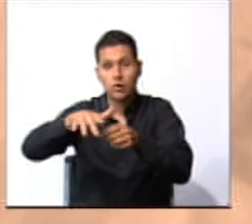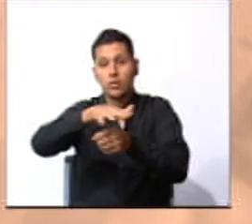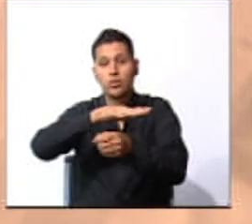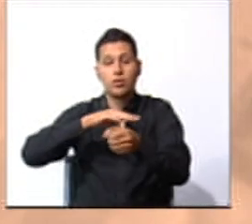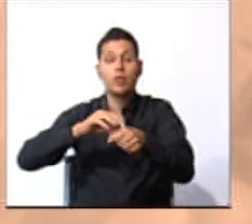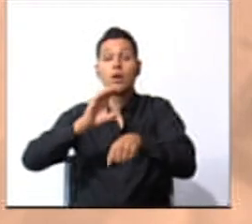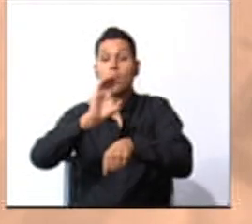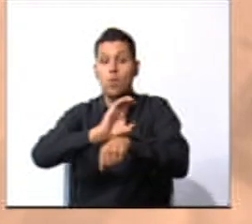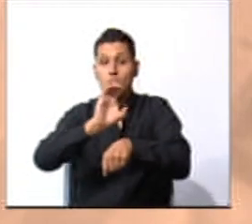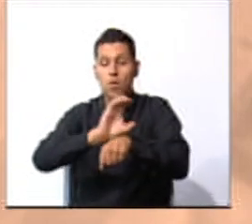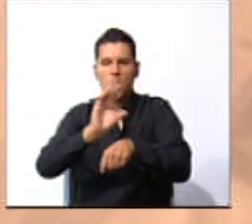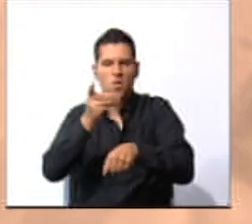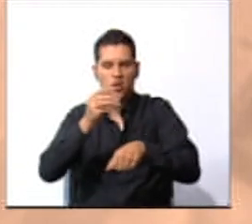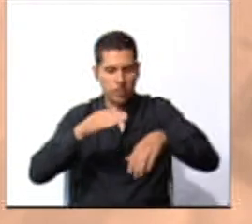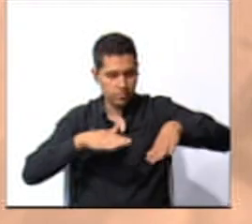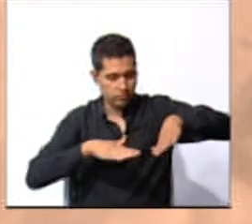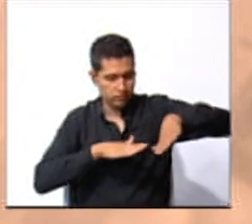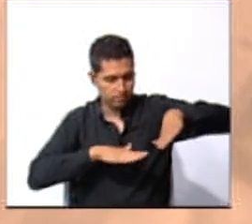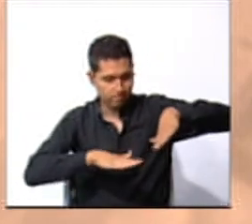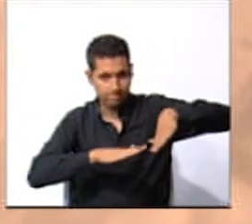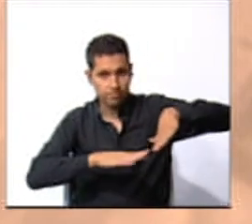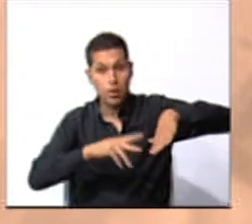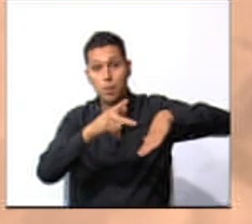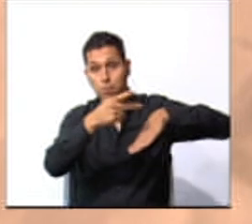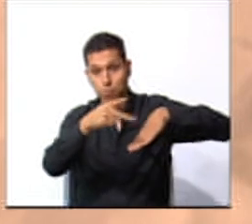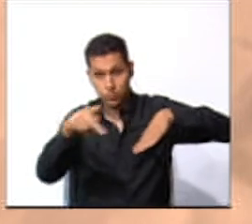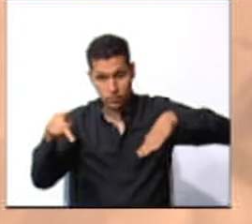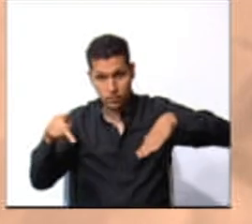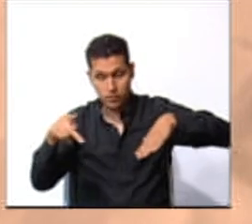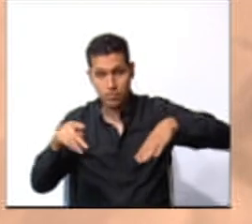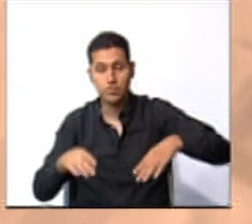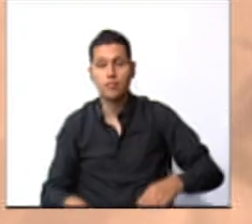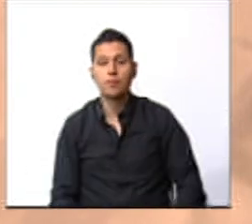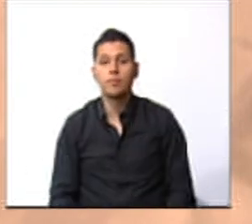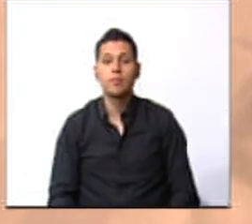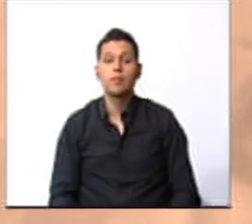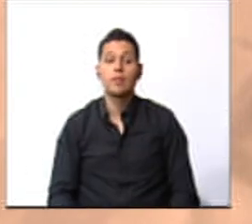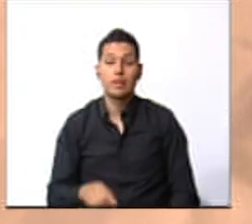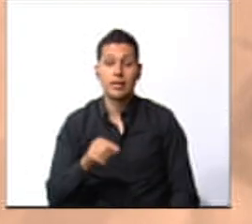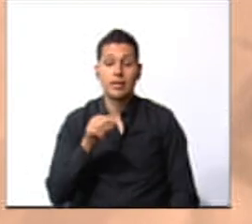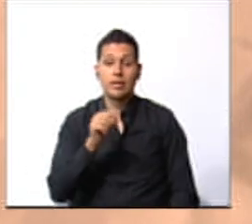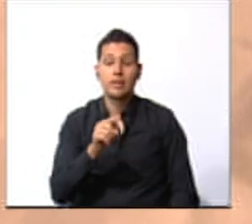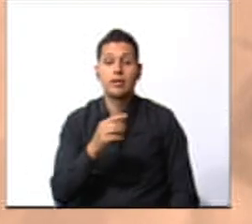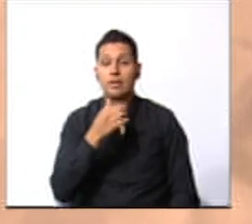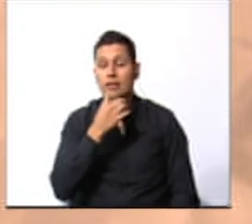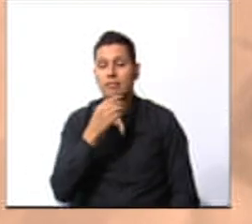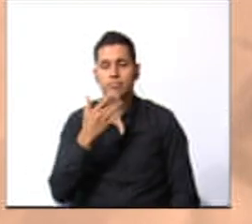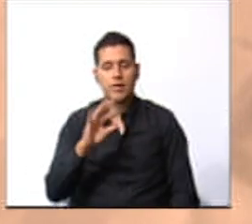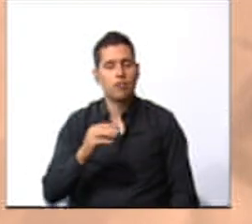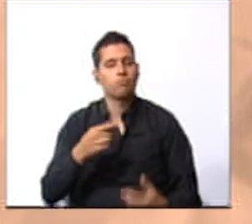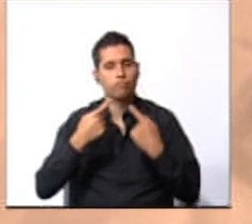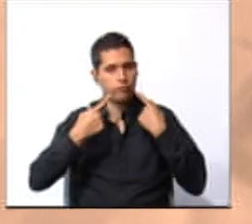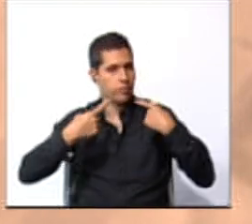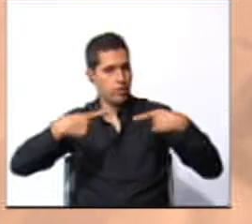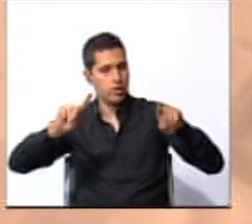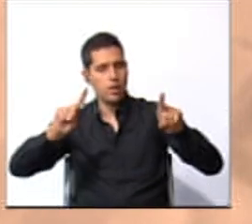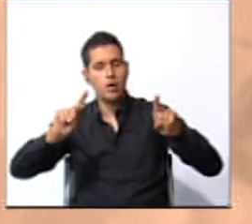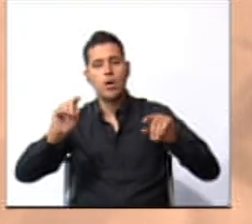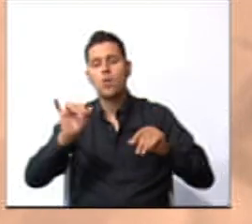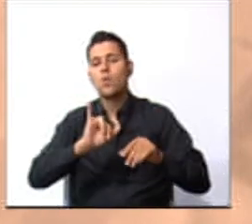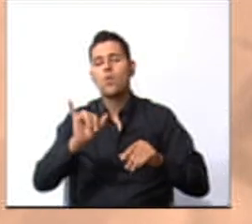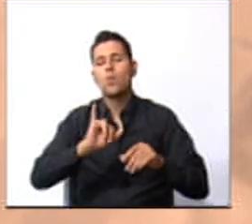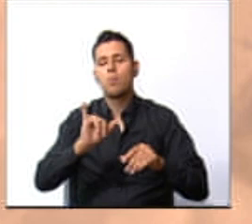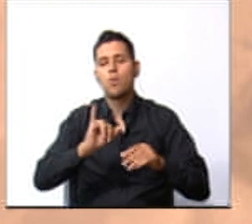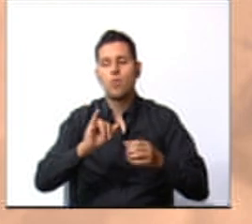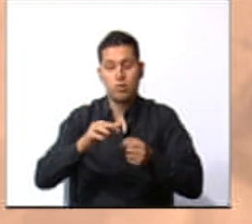the province of Monterrey. On October 11, 2002, the government of Costa Rica declared Cocos